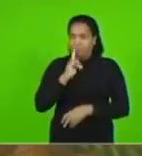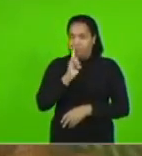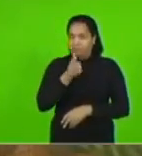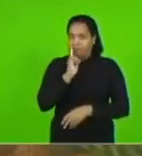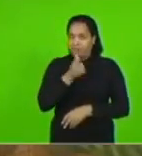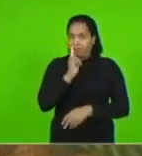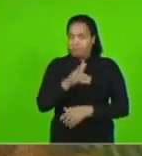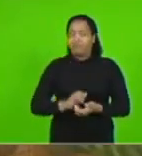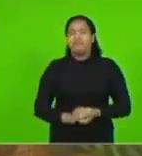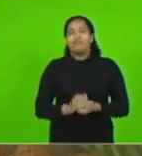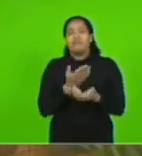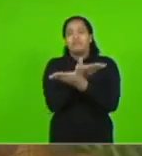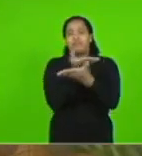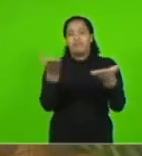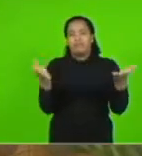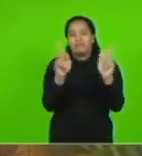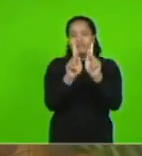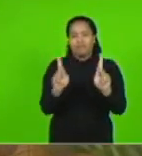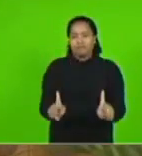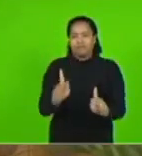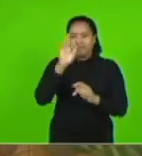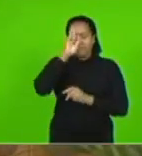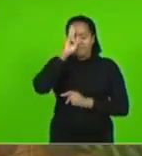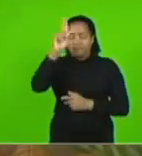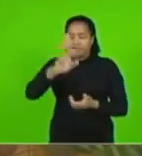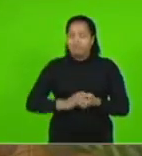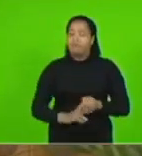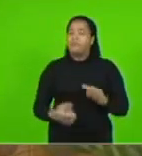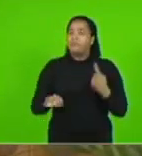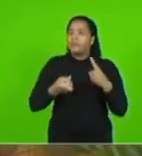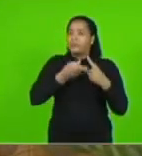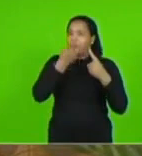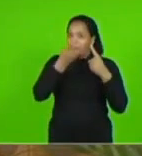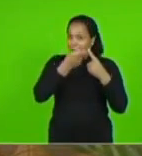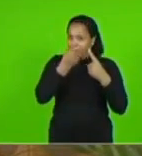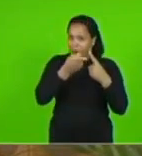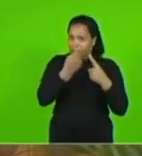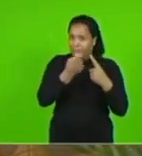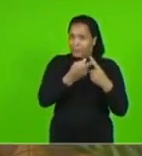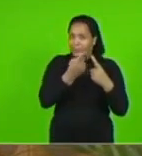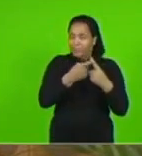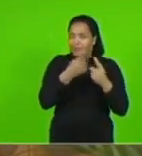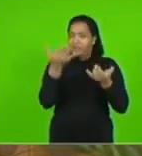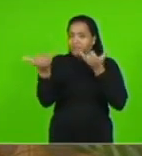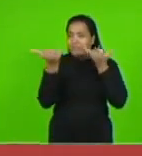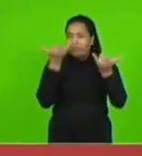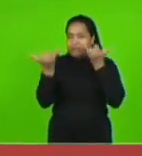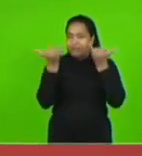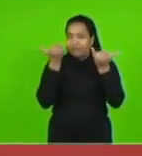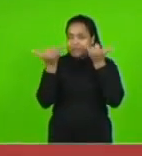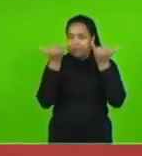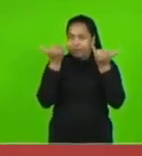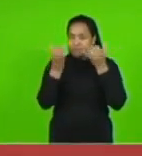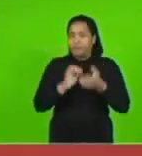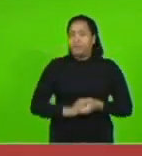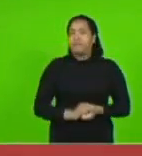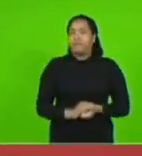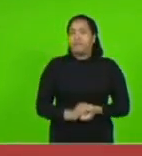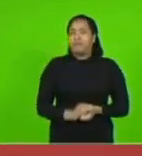Jerochi. Peace of the Lord, brethren. In first place, we want to give some